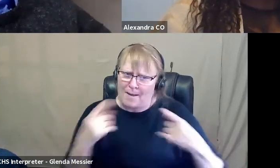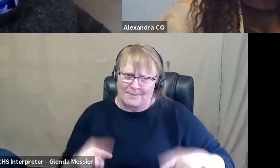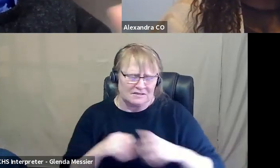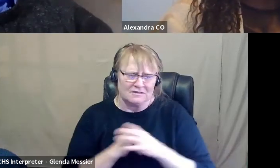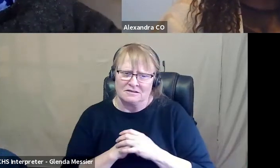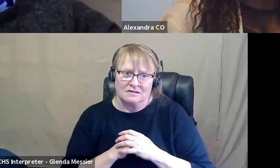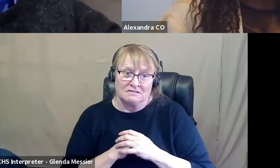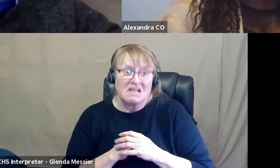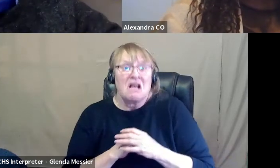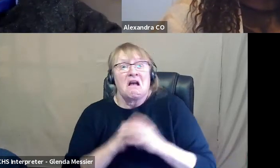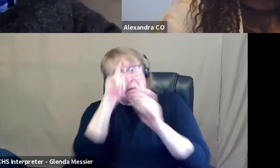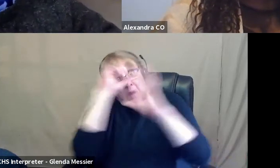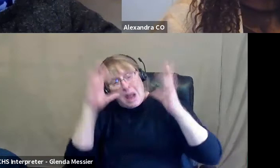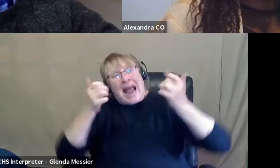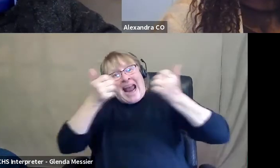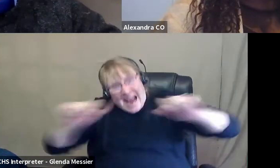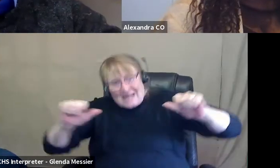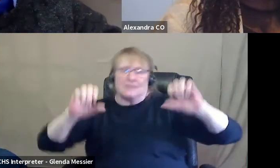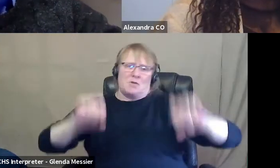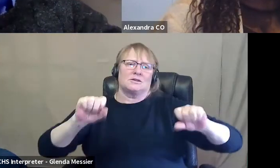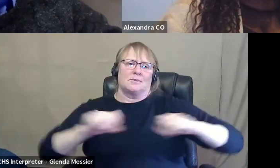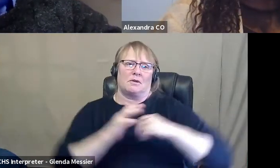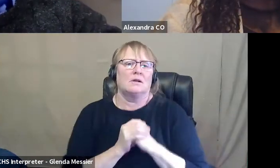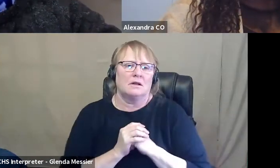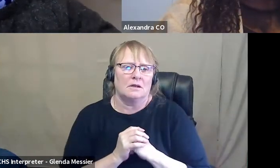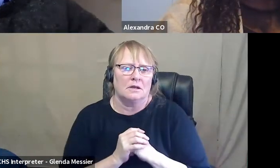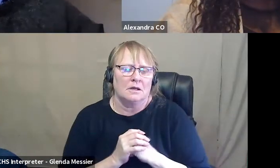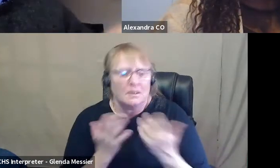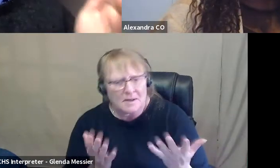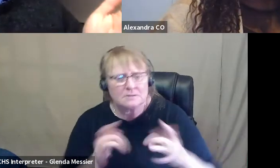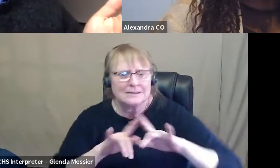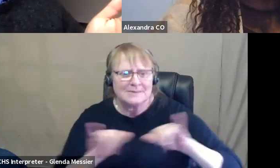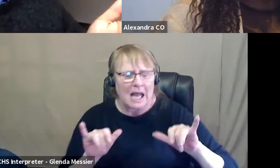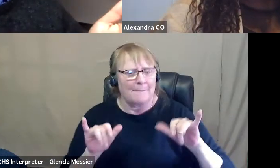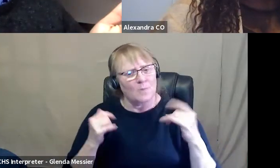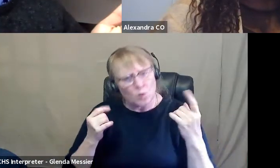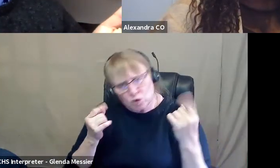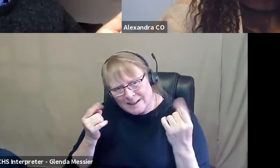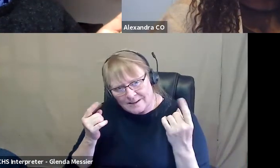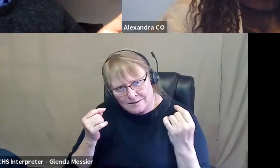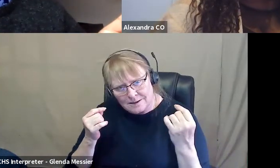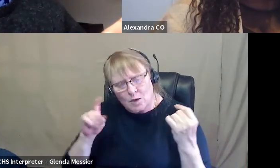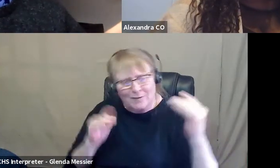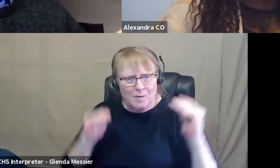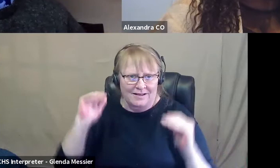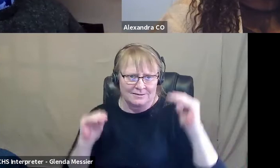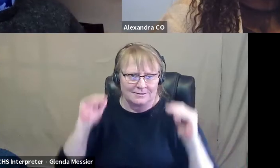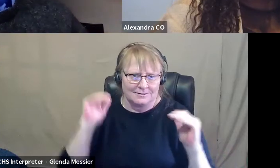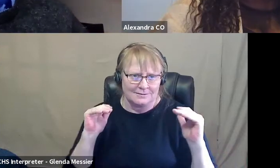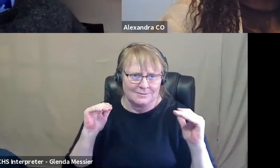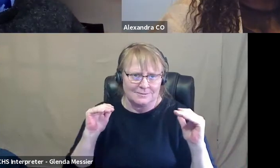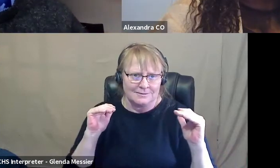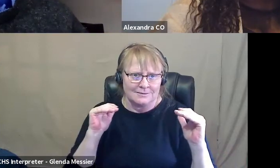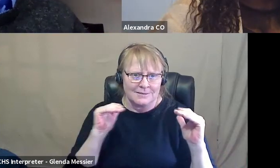Anything is possible, but what I always remind people about is that, we're balancing that against the concerns for long-term